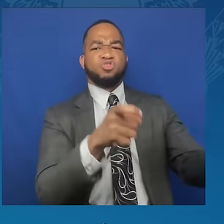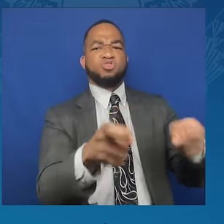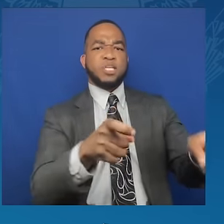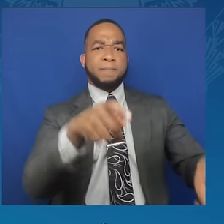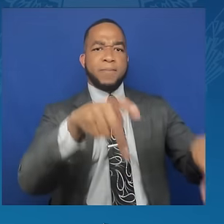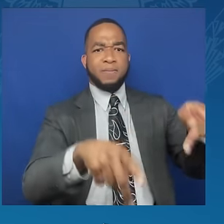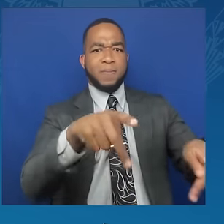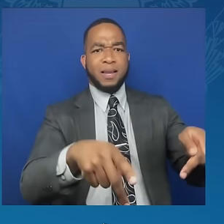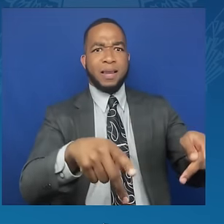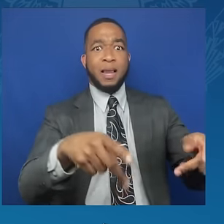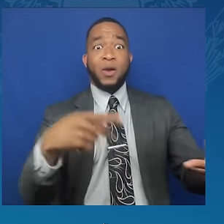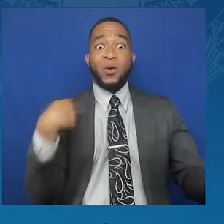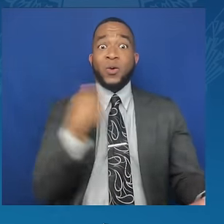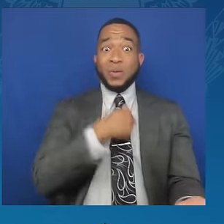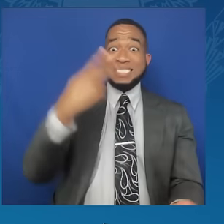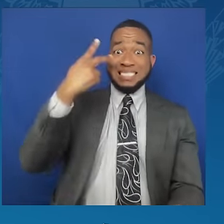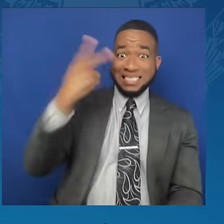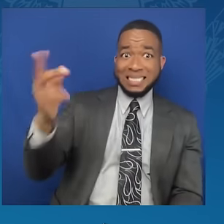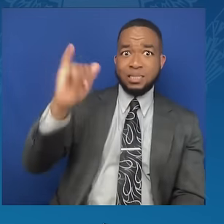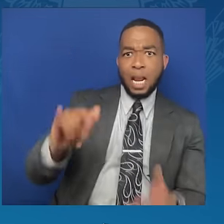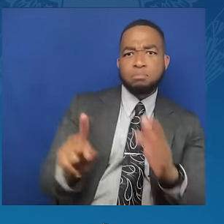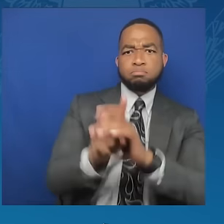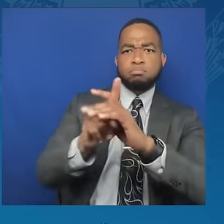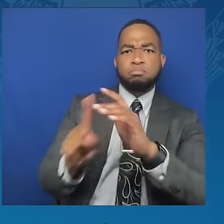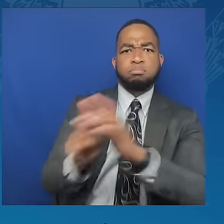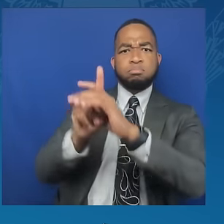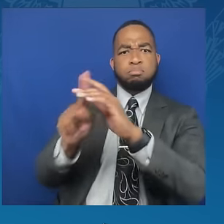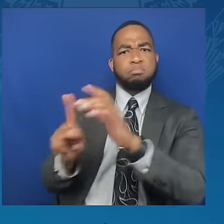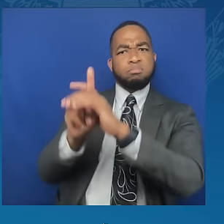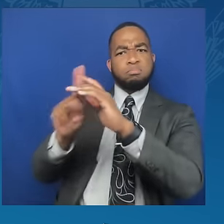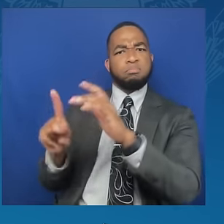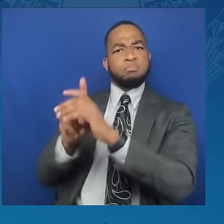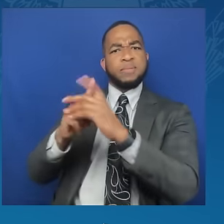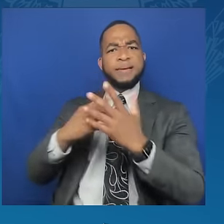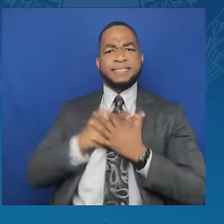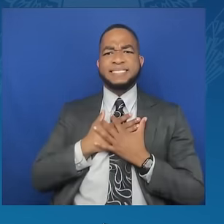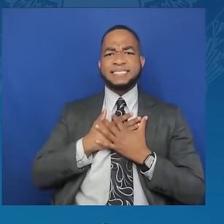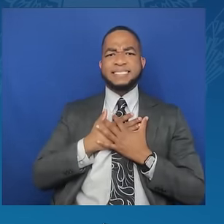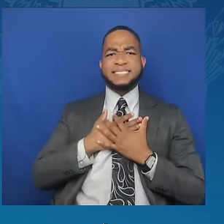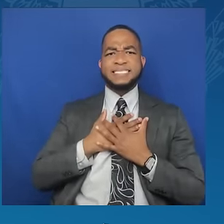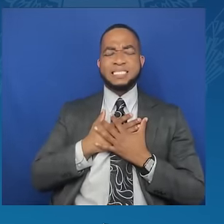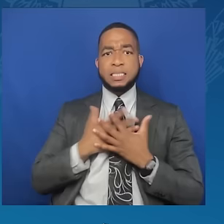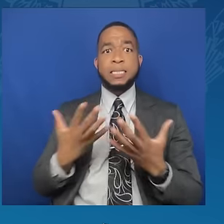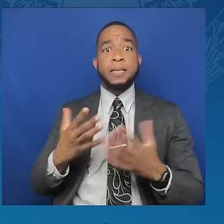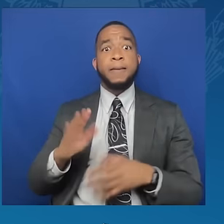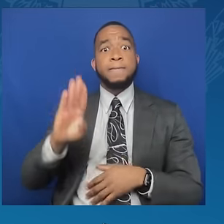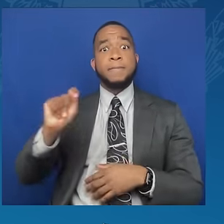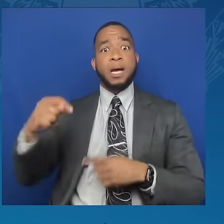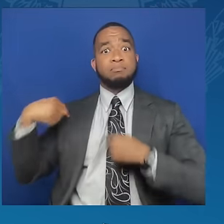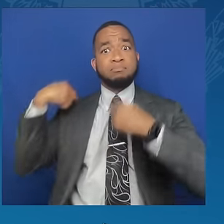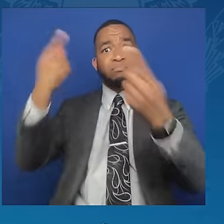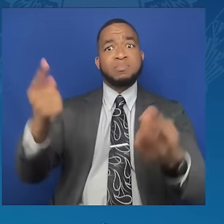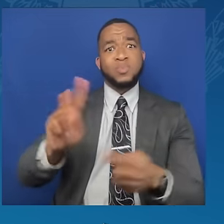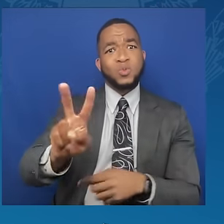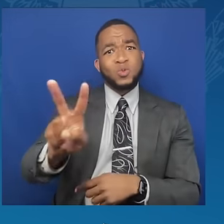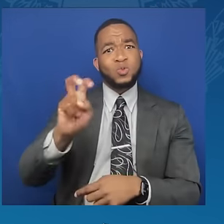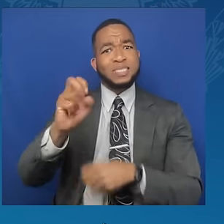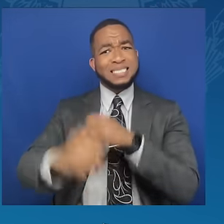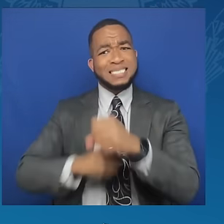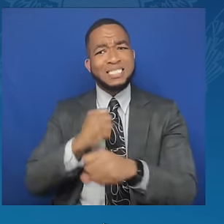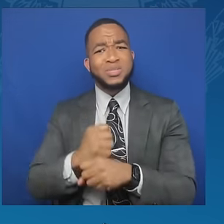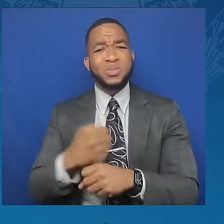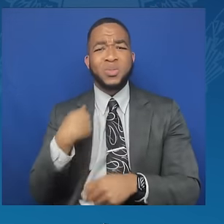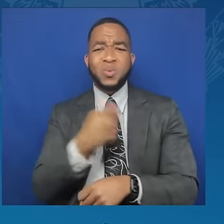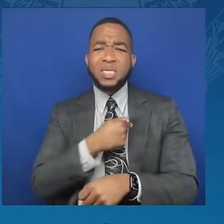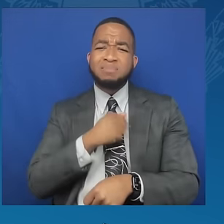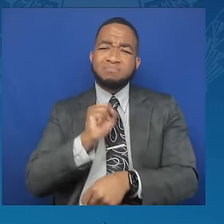ways. But over the last 200 years, we have fought too hard to be included in